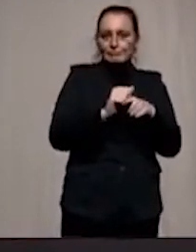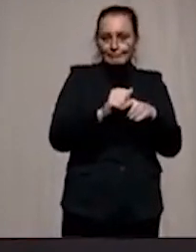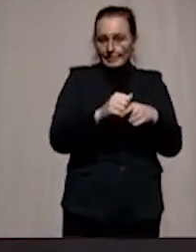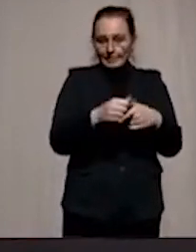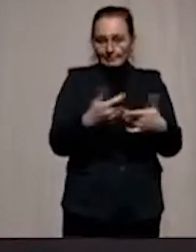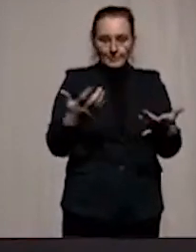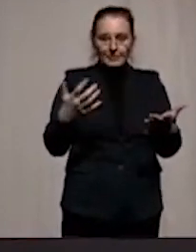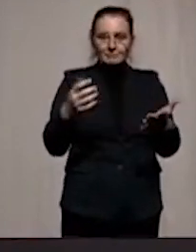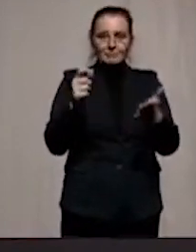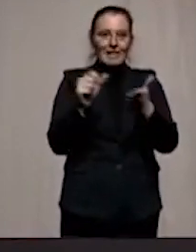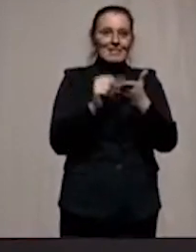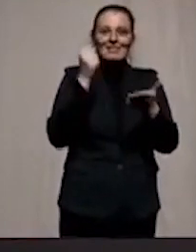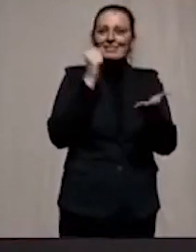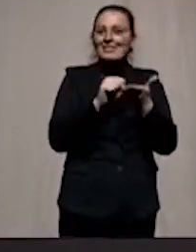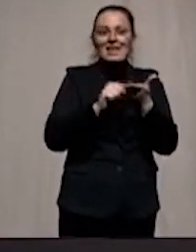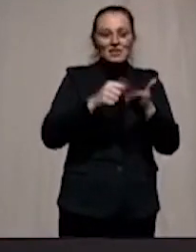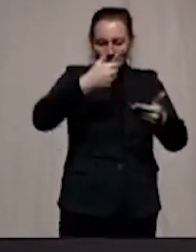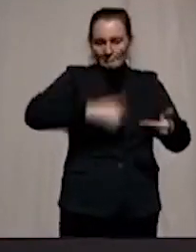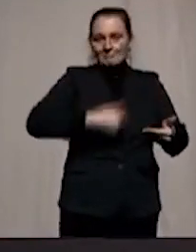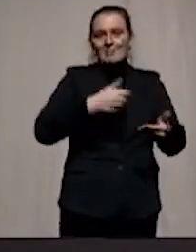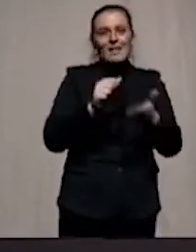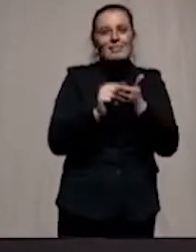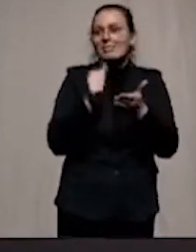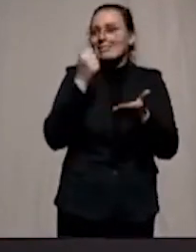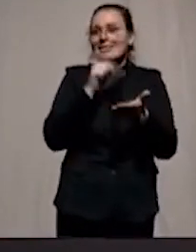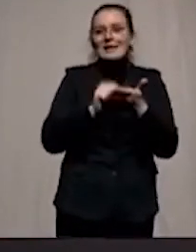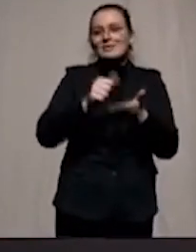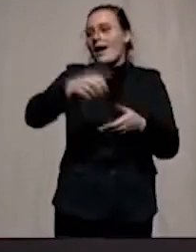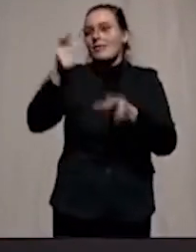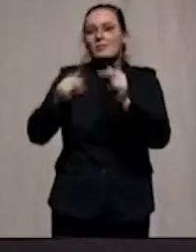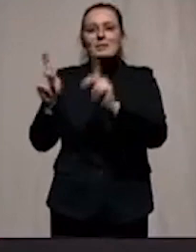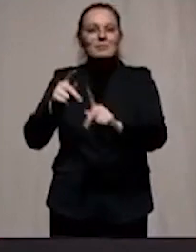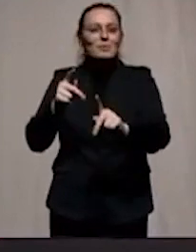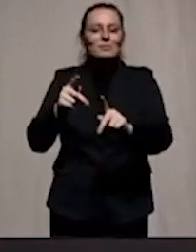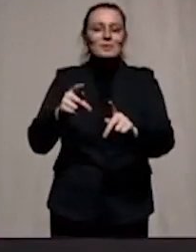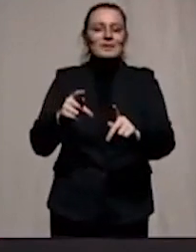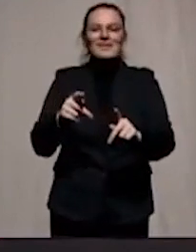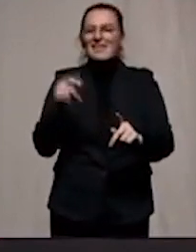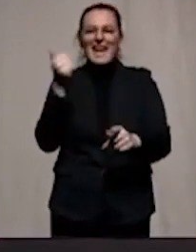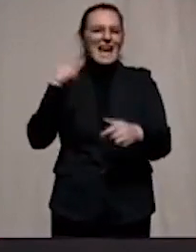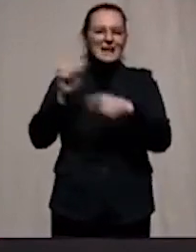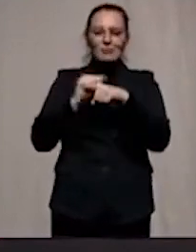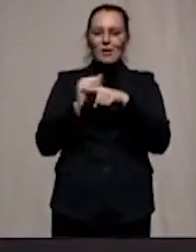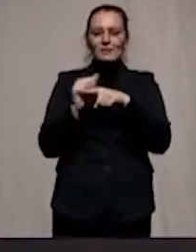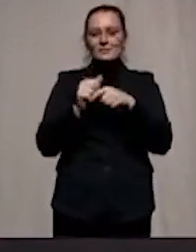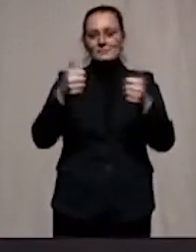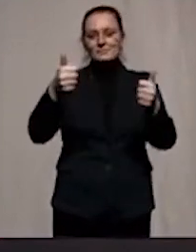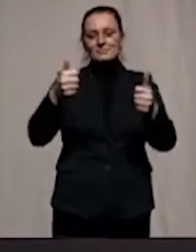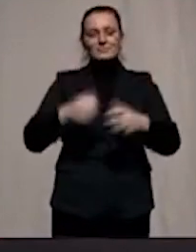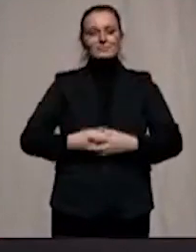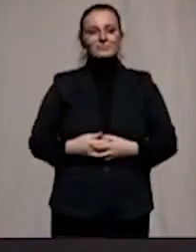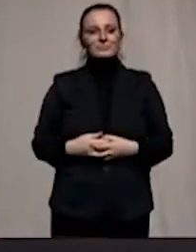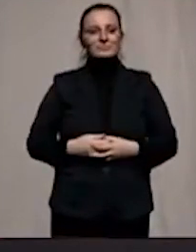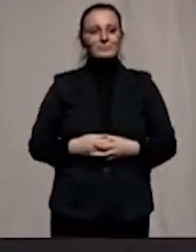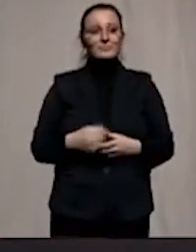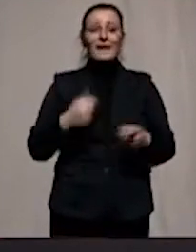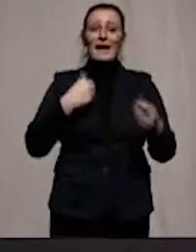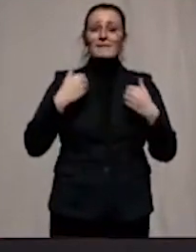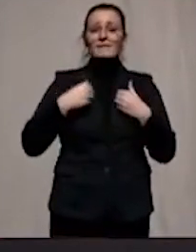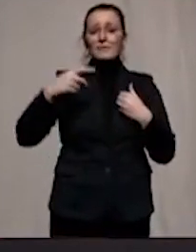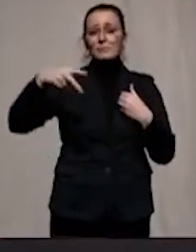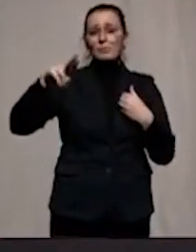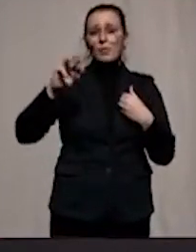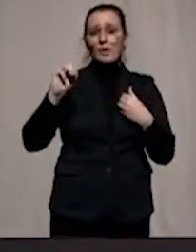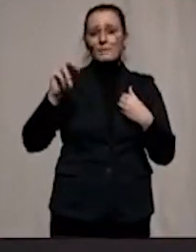them. Just anything, any kind of practice is good practice. One of my favorite things is to use prompt books. So I have this one that I found